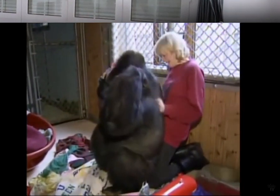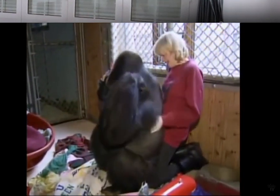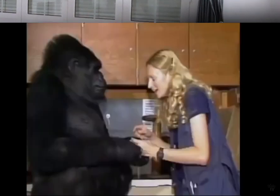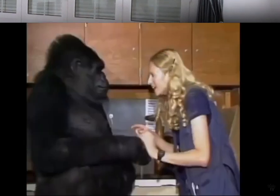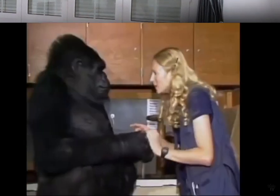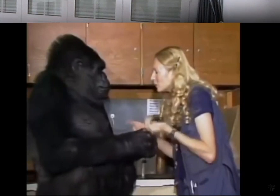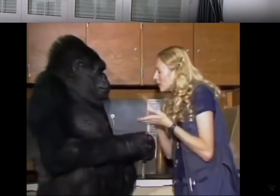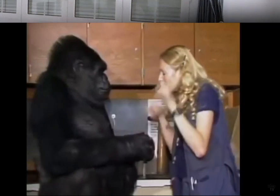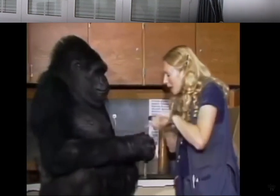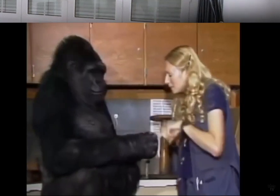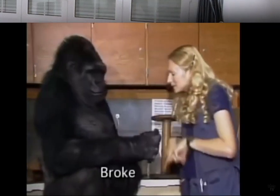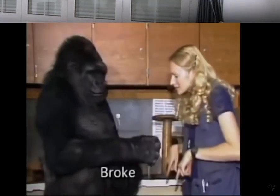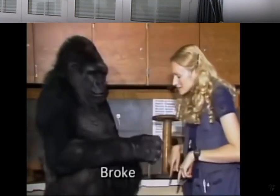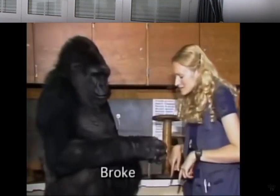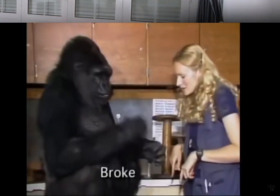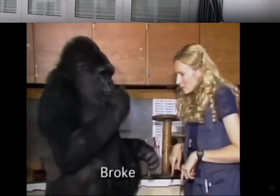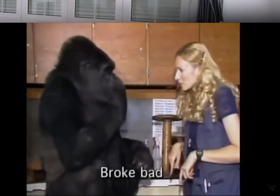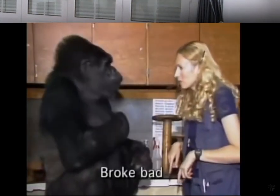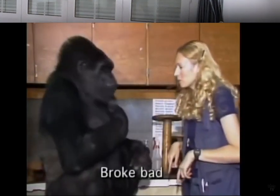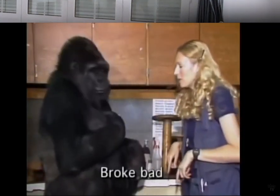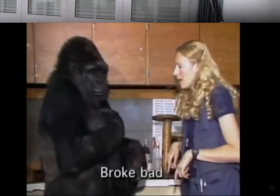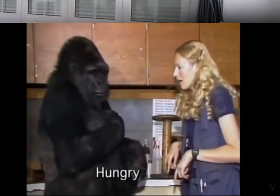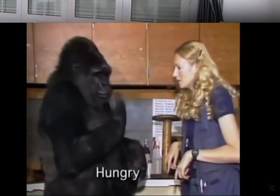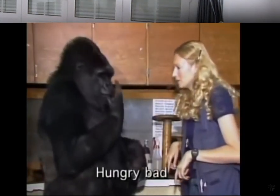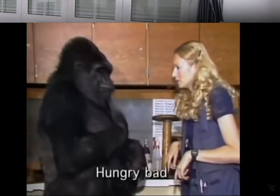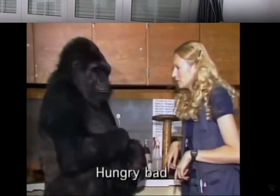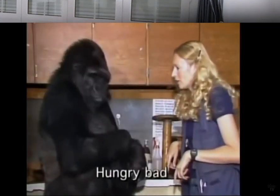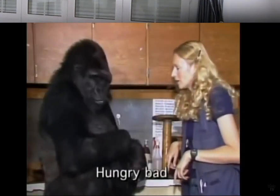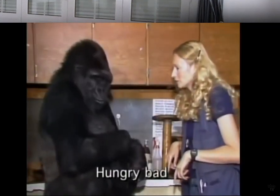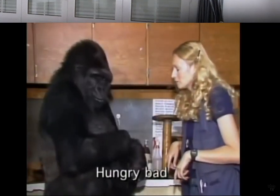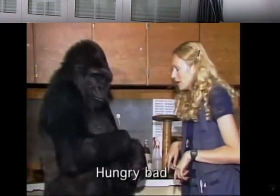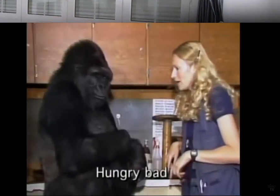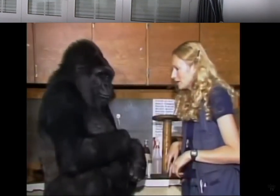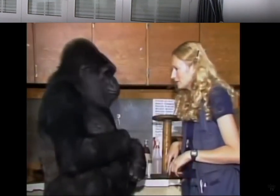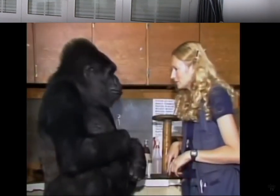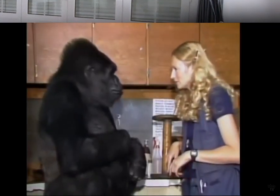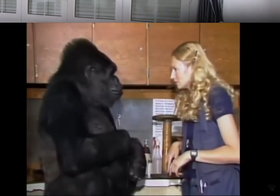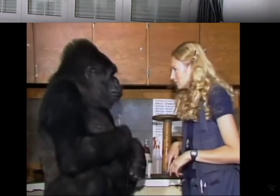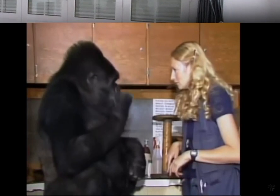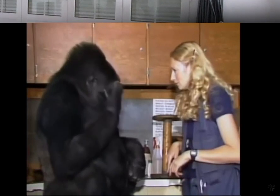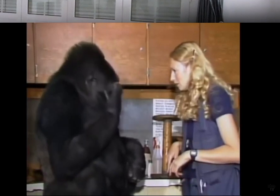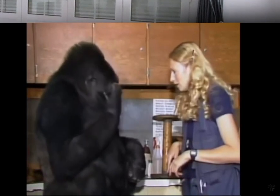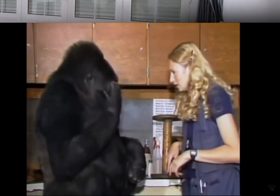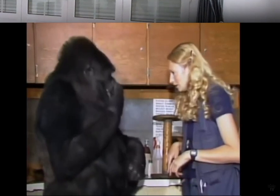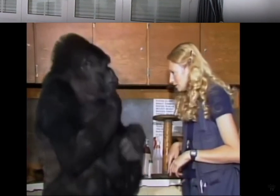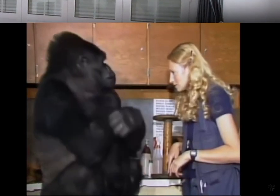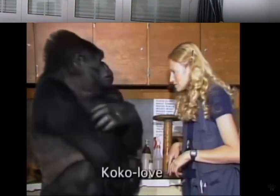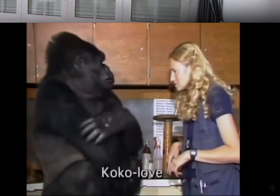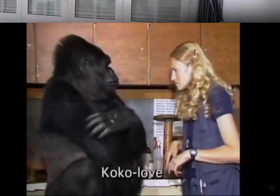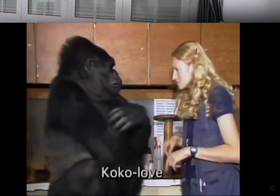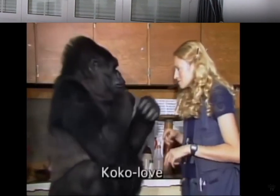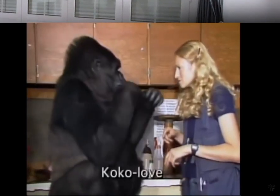The guilt. What happened? Broke bad. Hungry bad. Oh, honey.